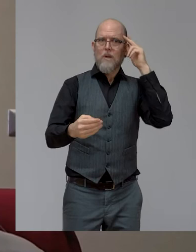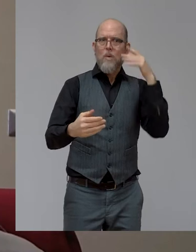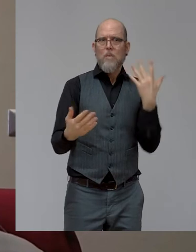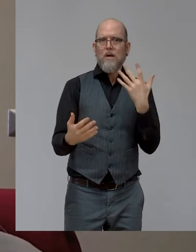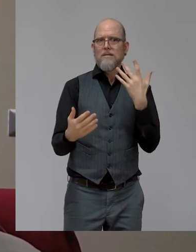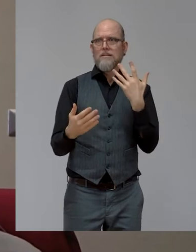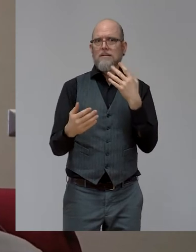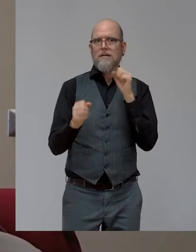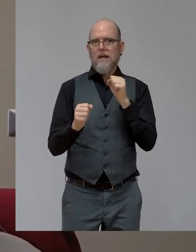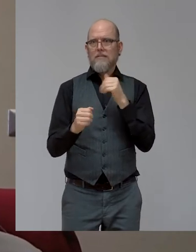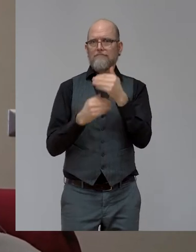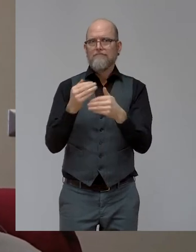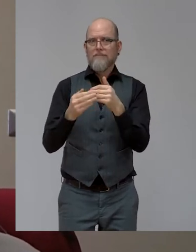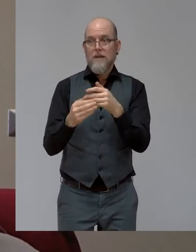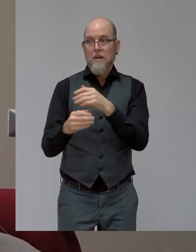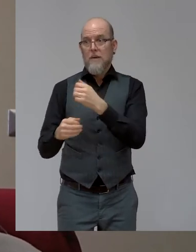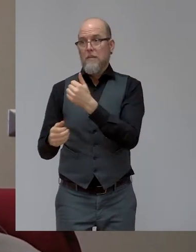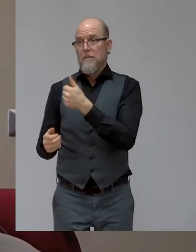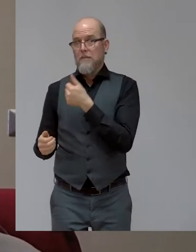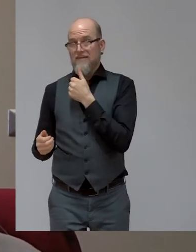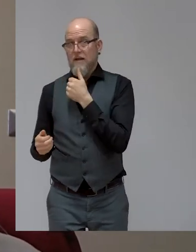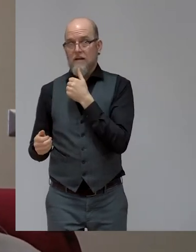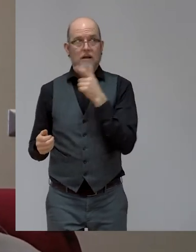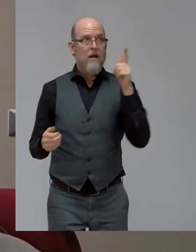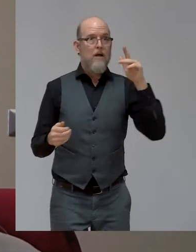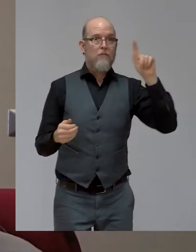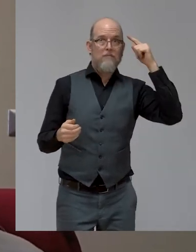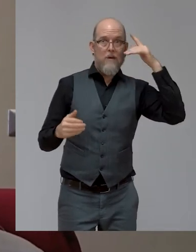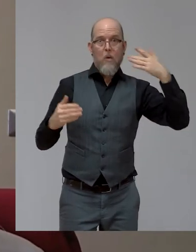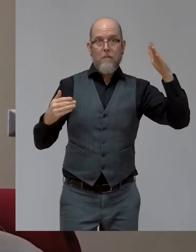private sector are socially validated.